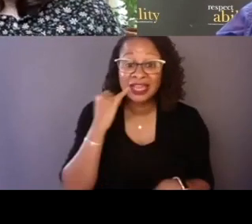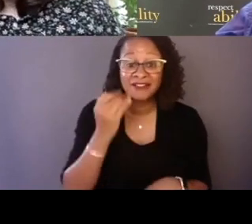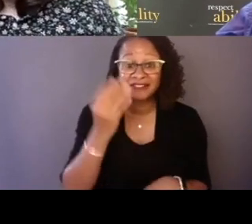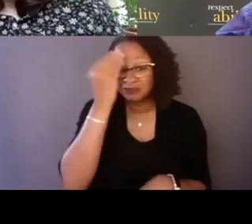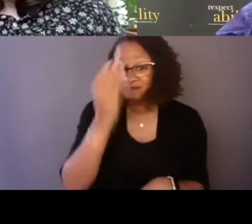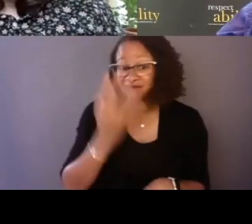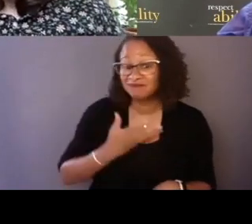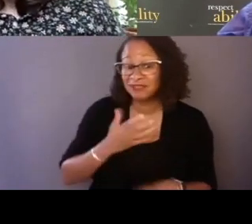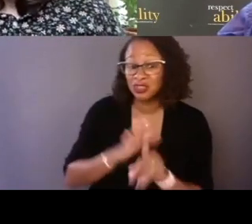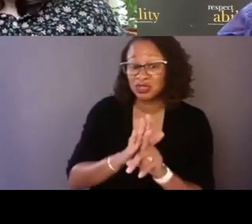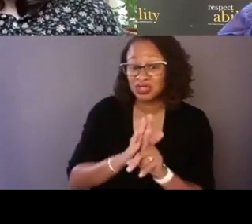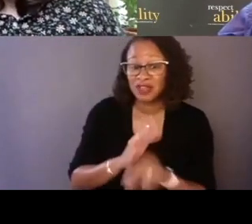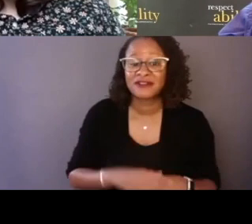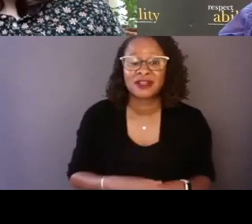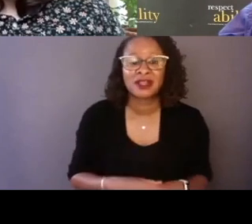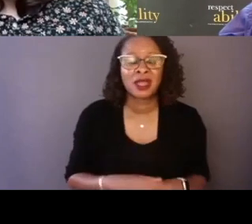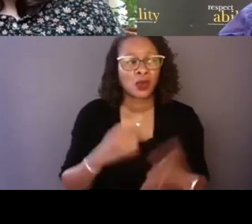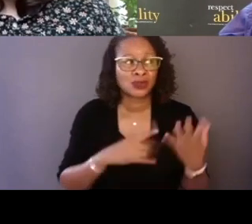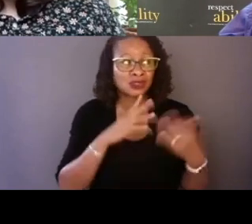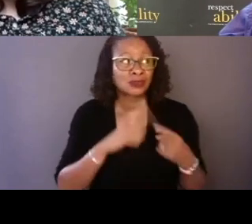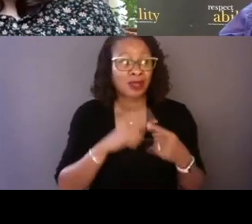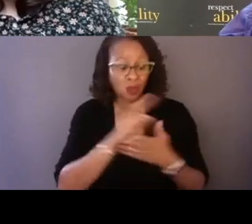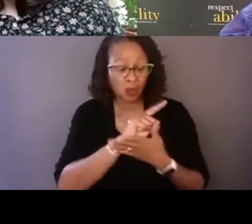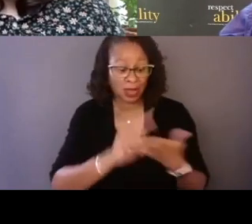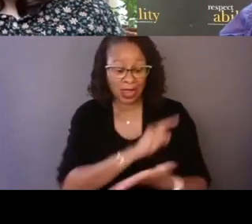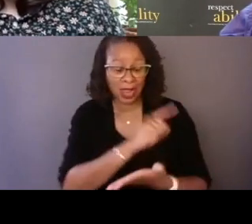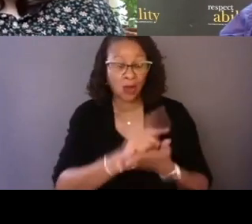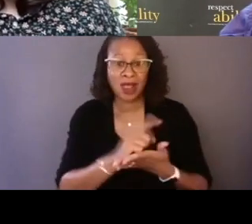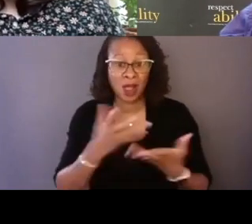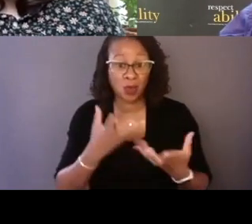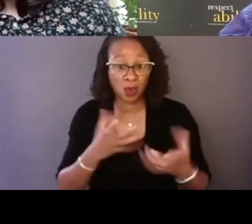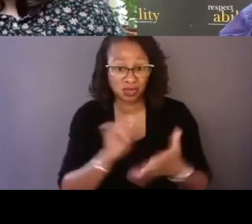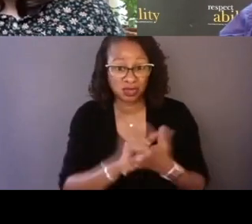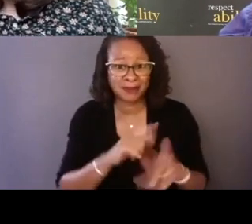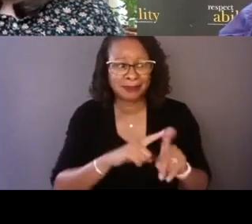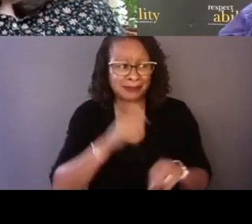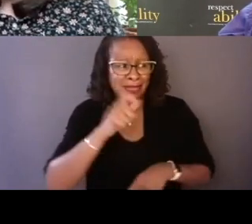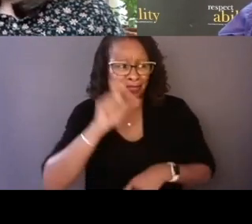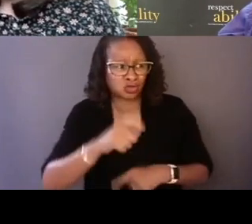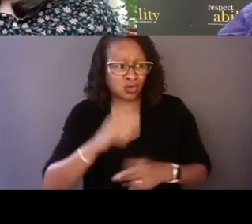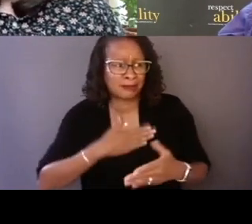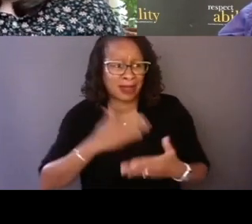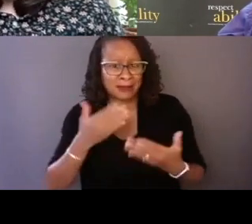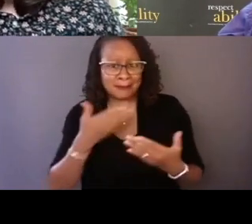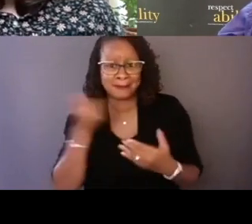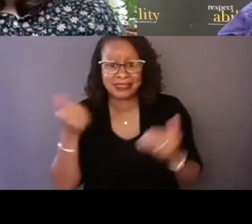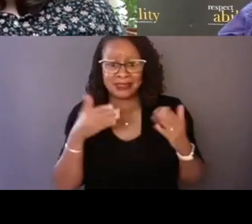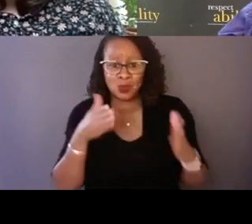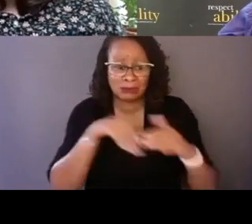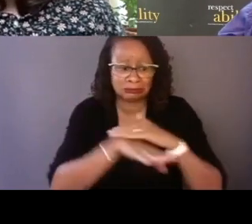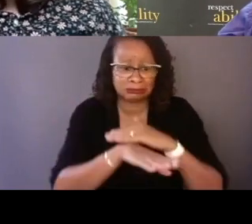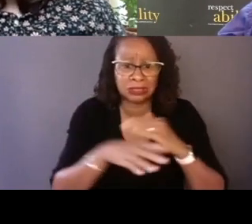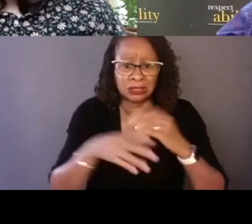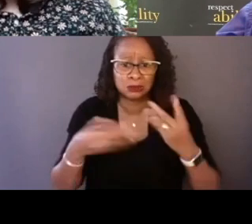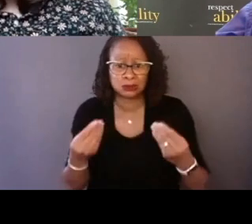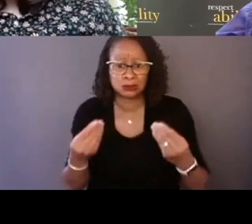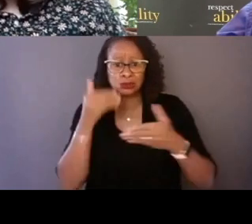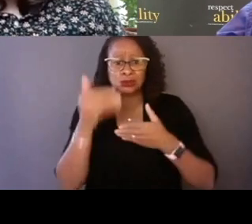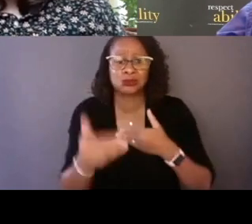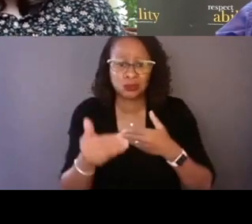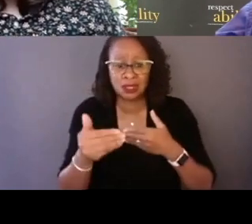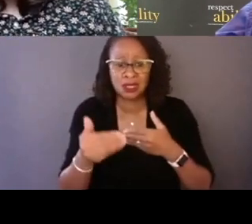what has been being talked about this hour, I want to do that, but I'm not sure what my pathway is,